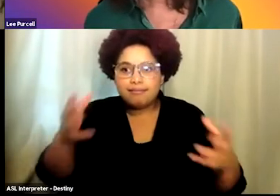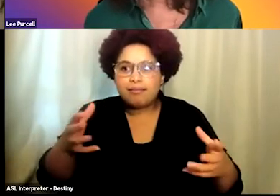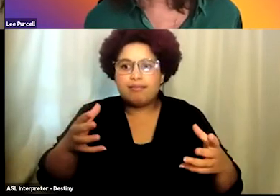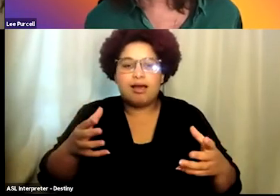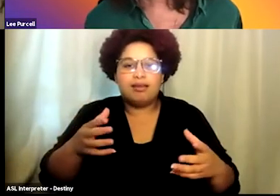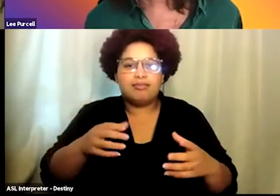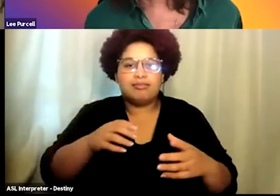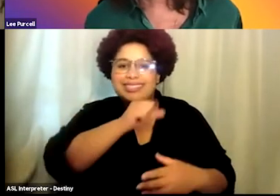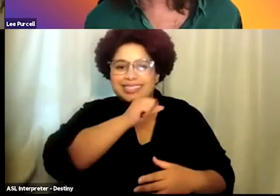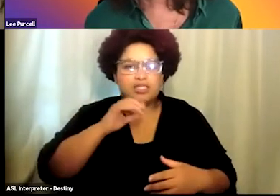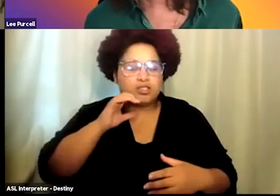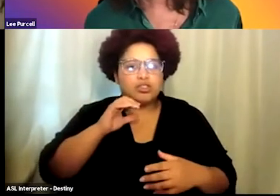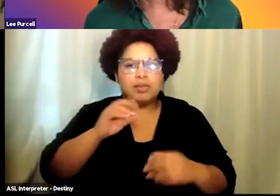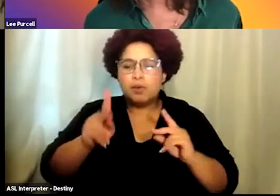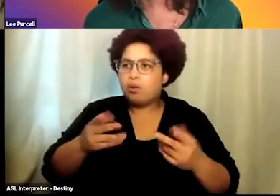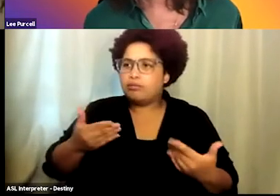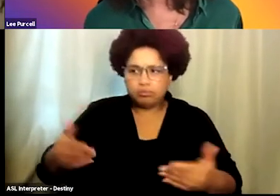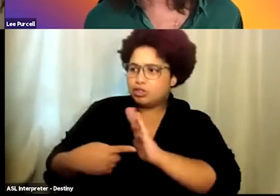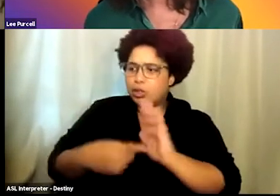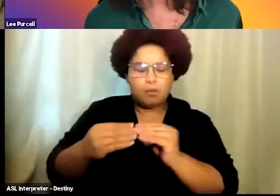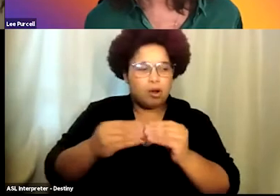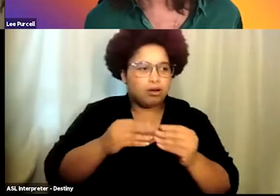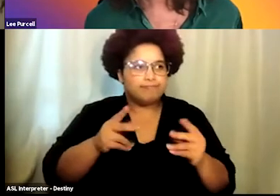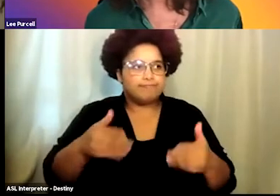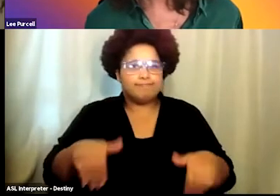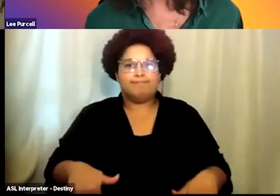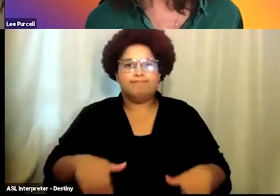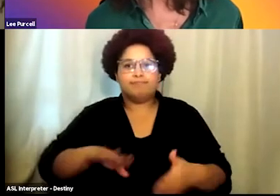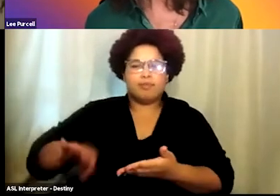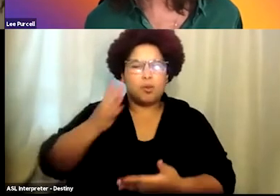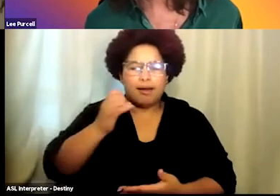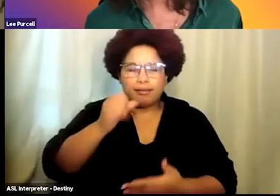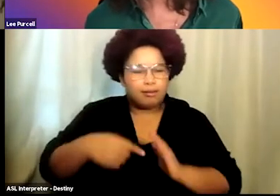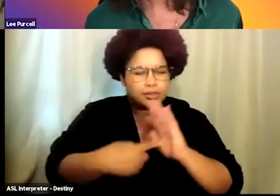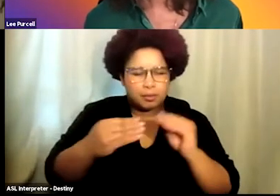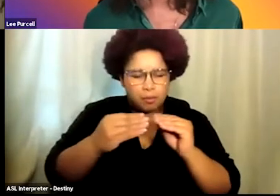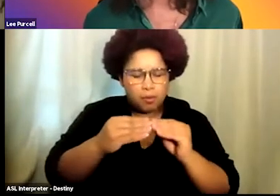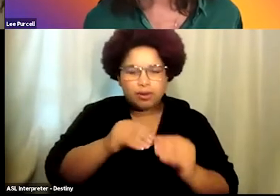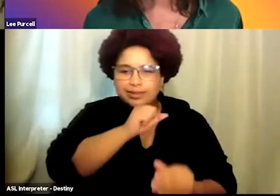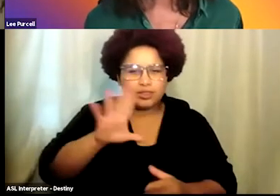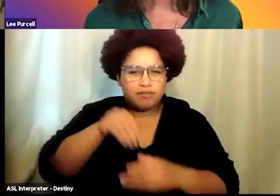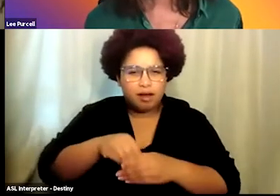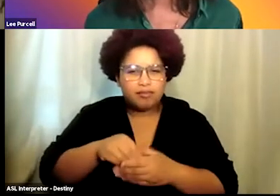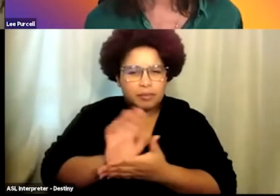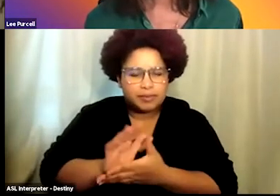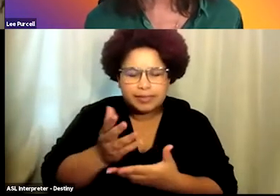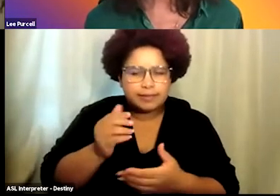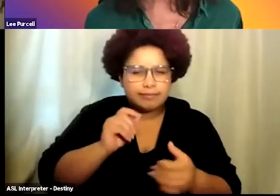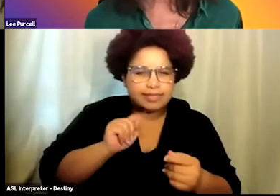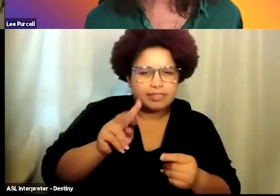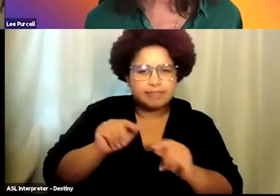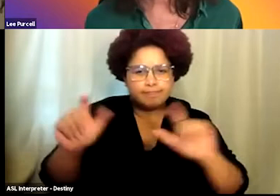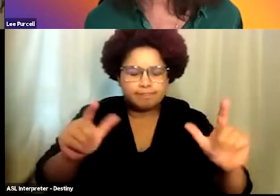demanding our representation, storming the barricades, as we were talking about? Why do you think that is? Anybody want to start?